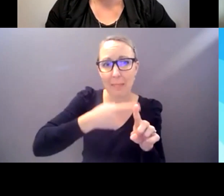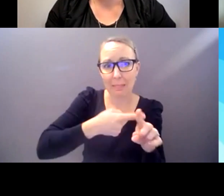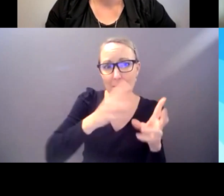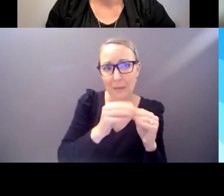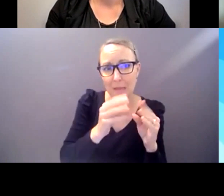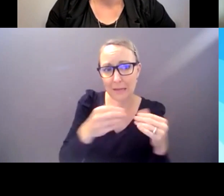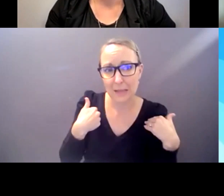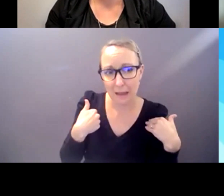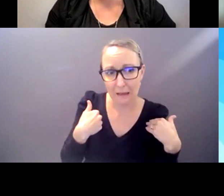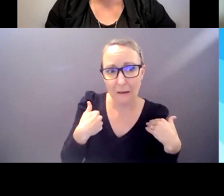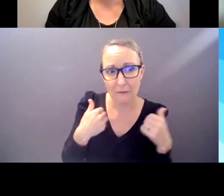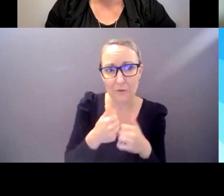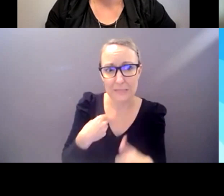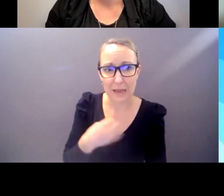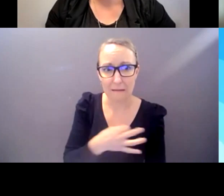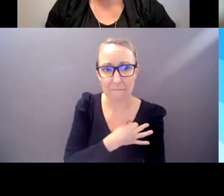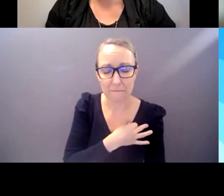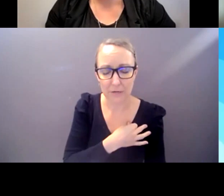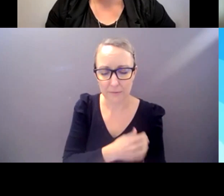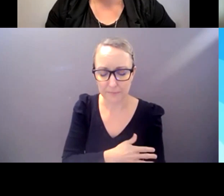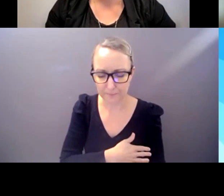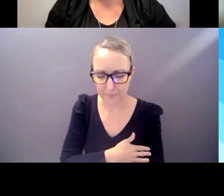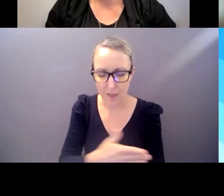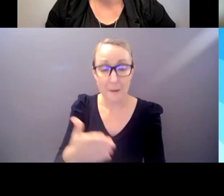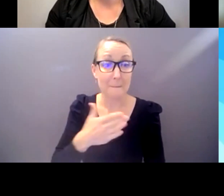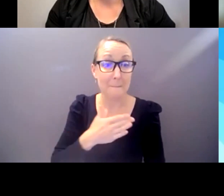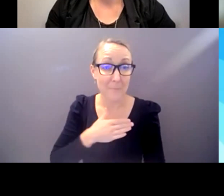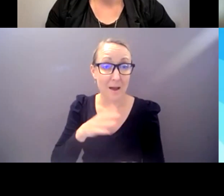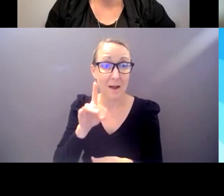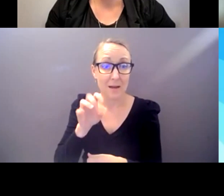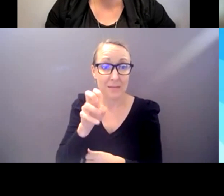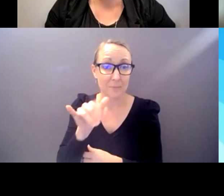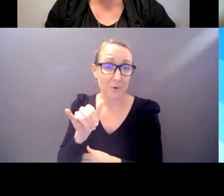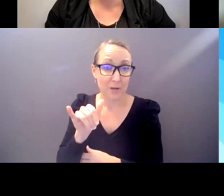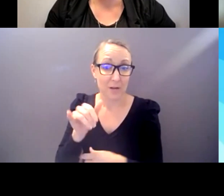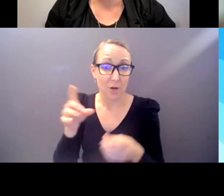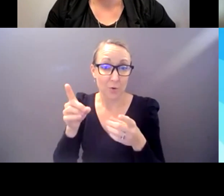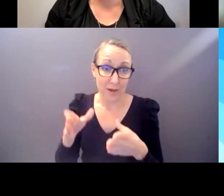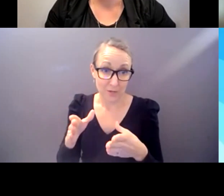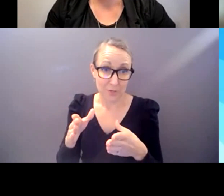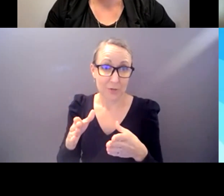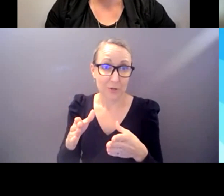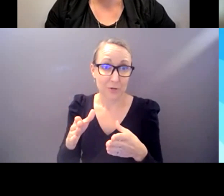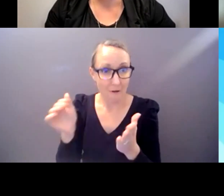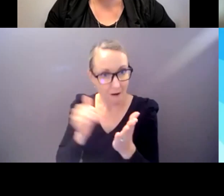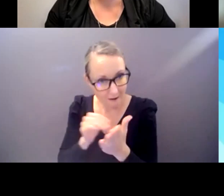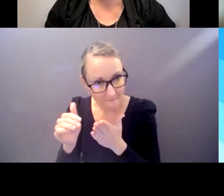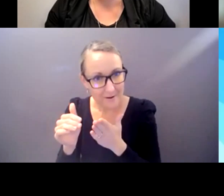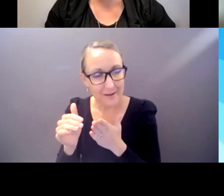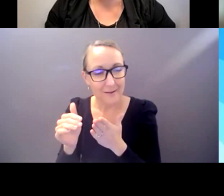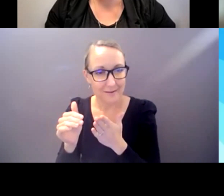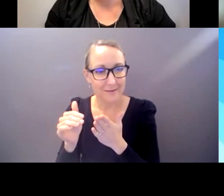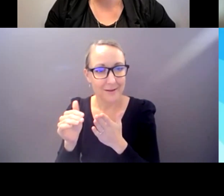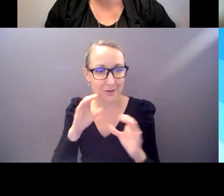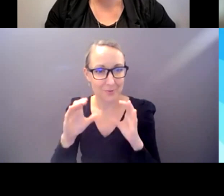between those staff. My deputy director is in frequent communication with the staff person